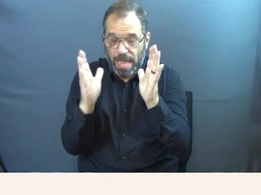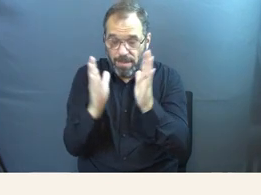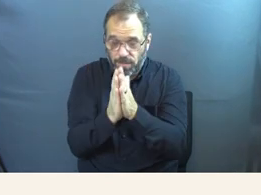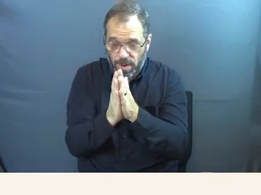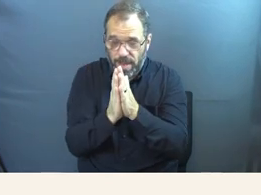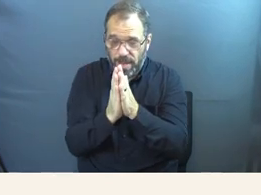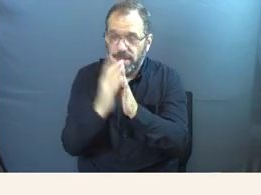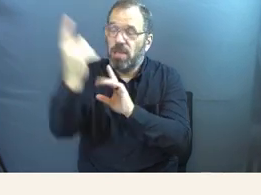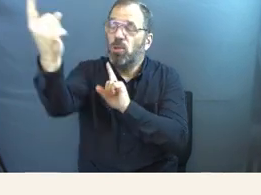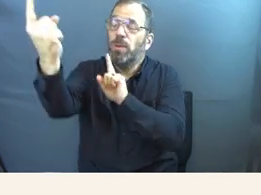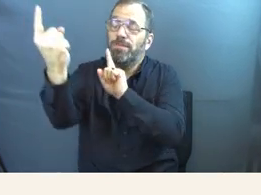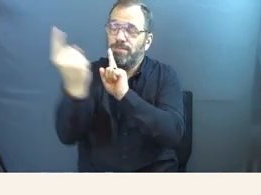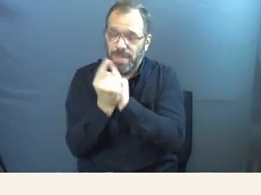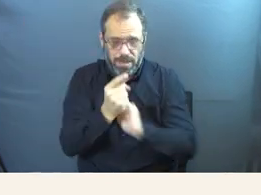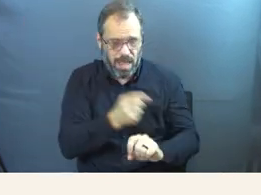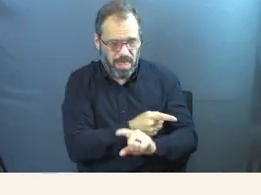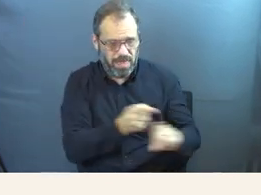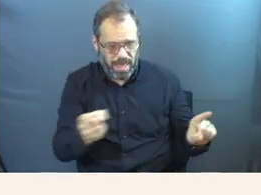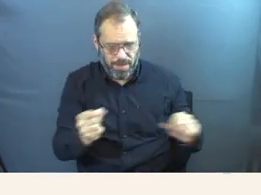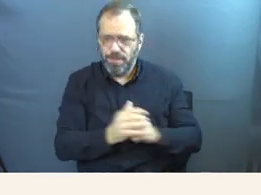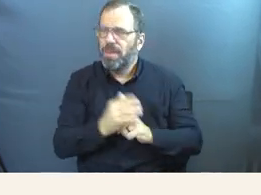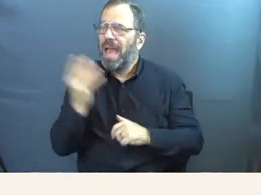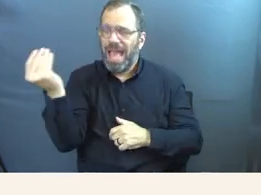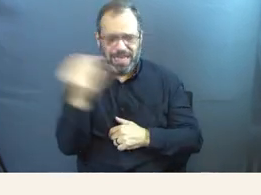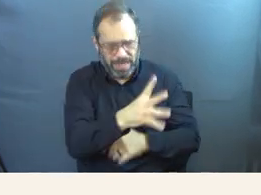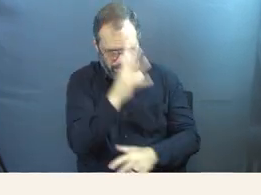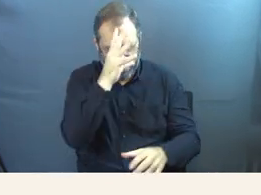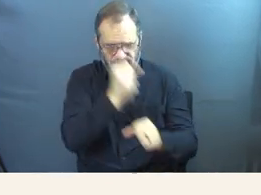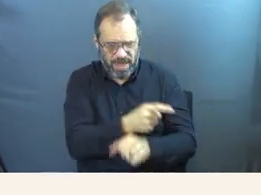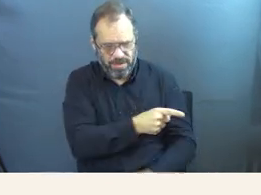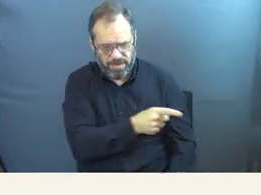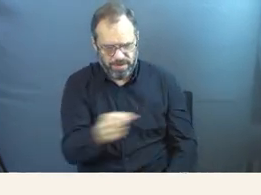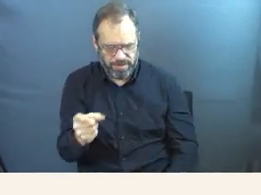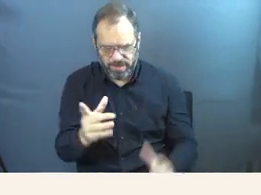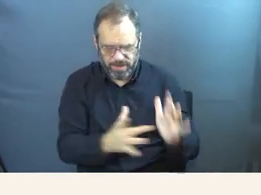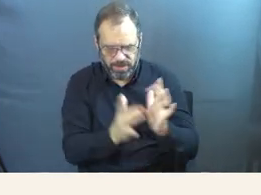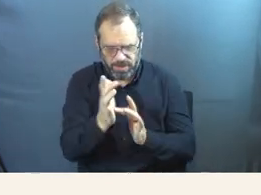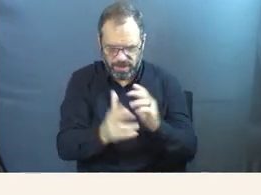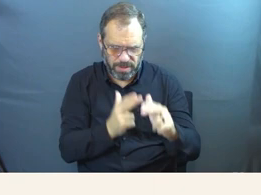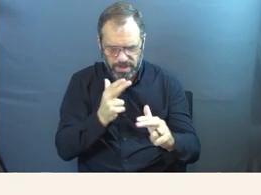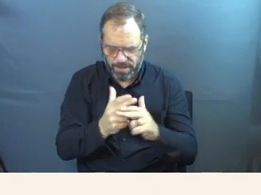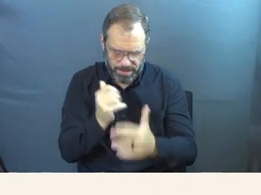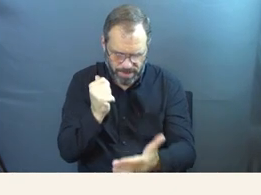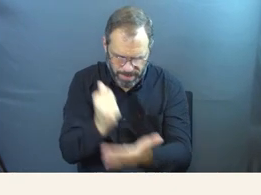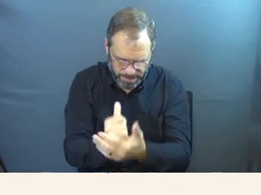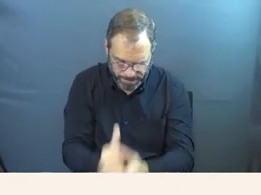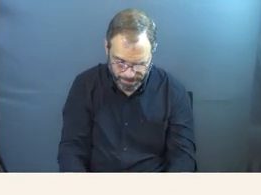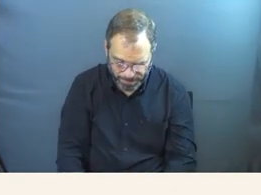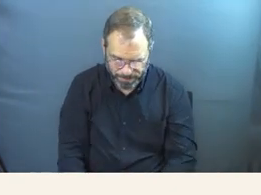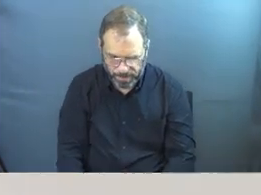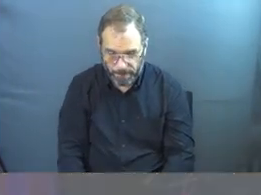Lord, that you would meet them. And I pray that you would give them faith. In Christ's name, amen.